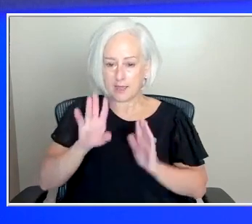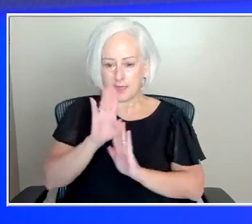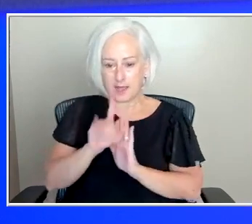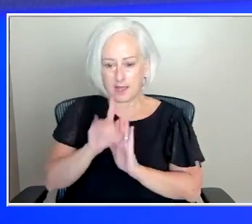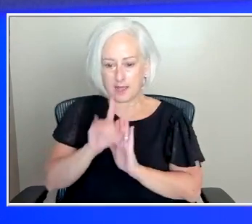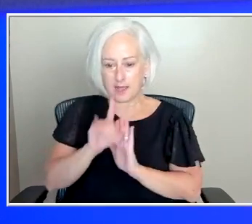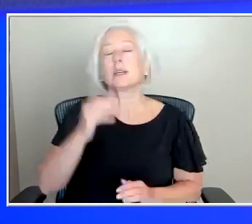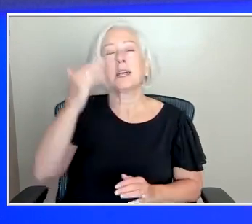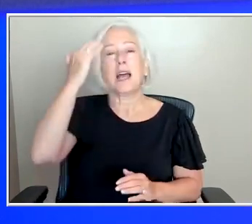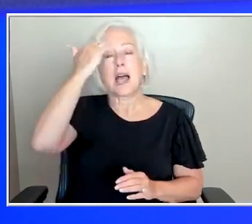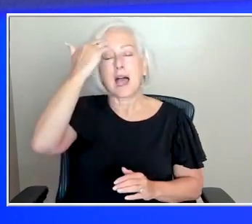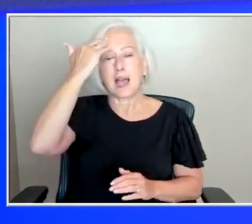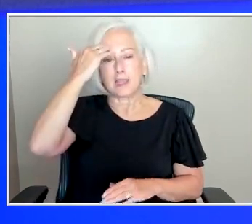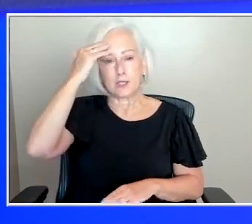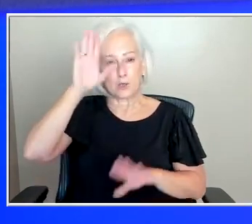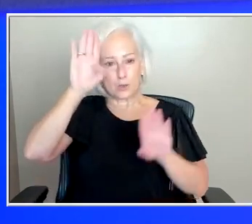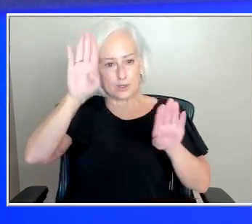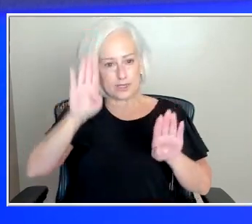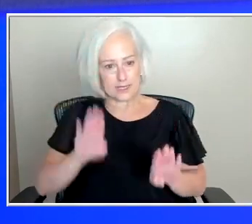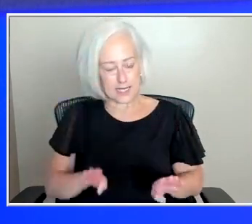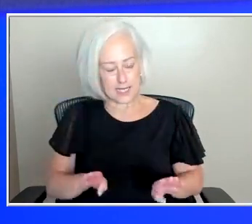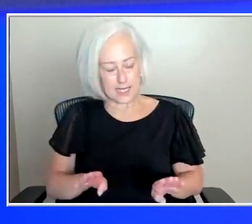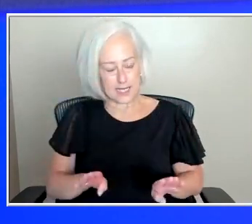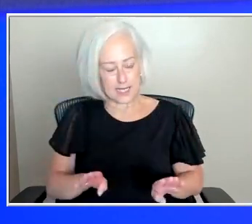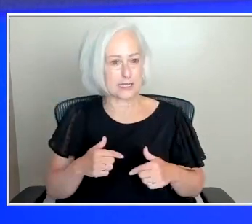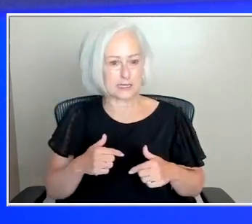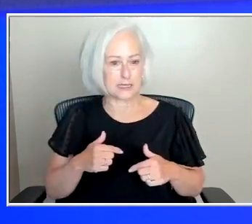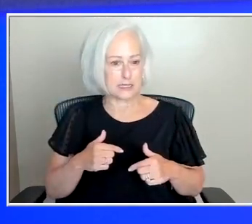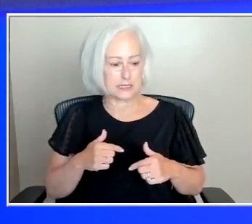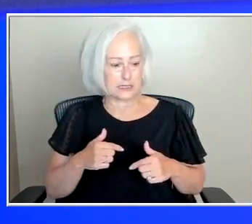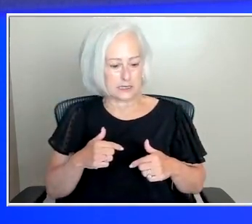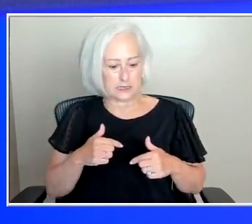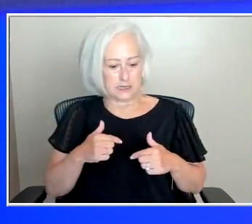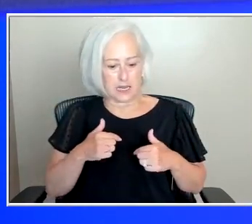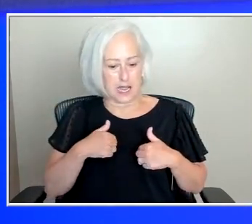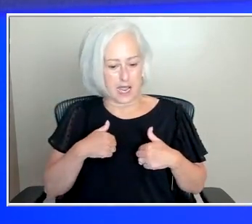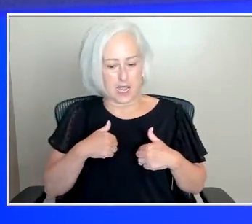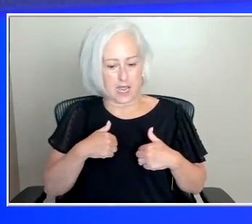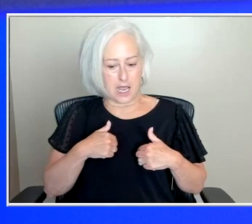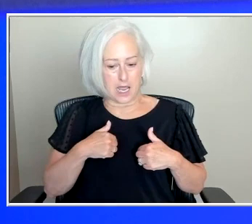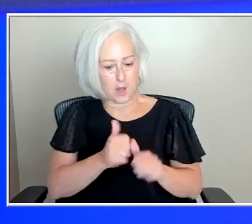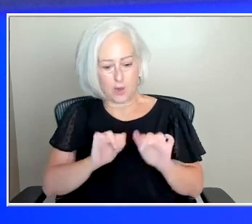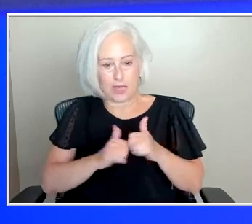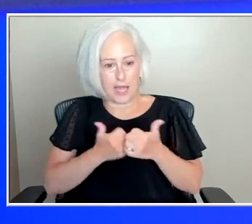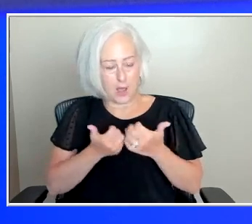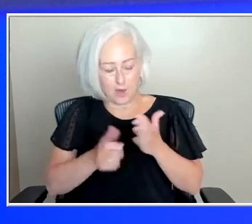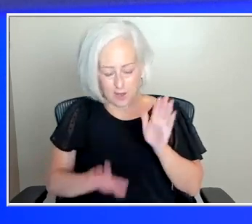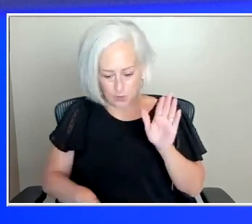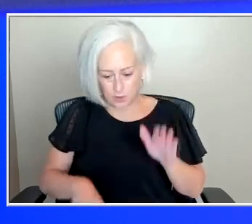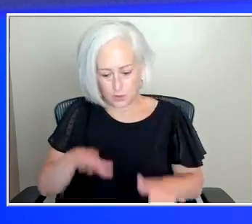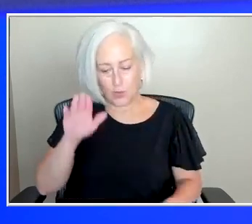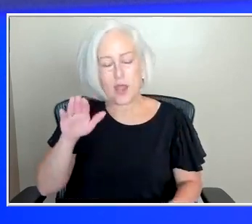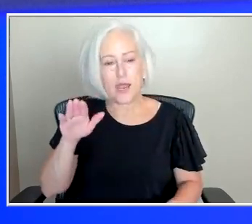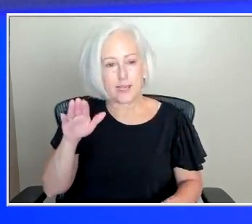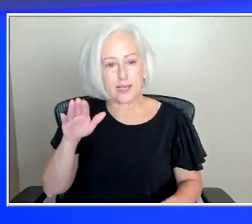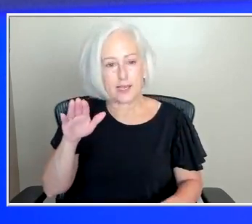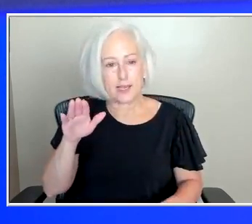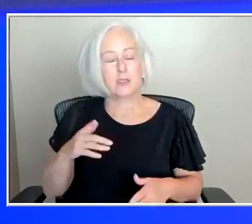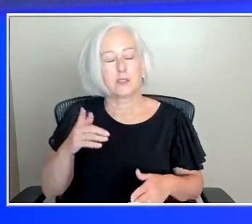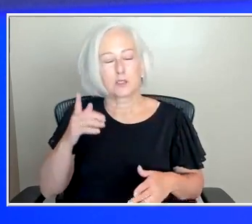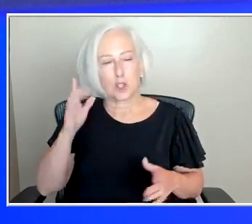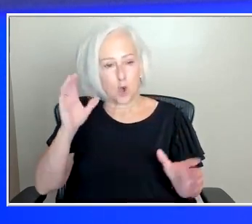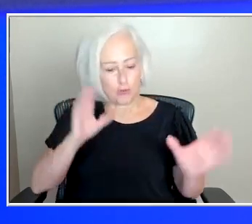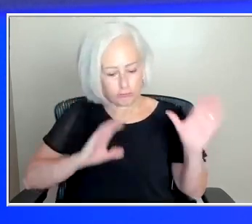not continuing how I was raised. So it was very important for me to find a church